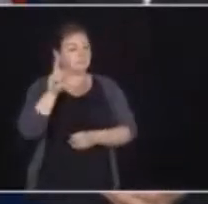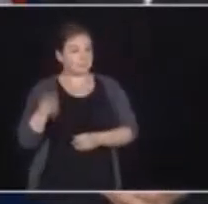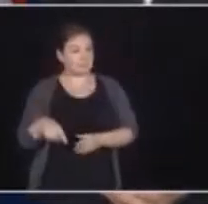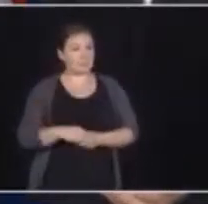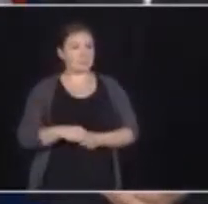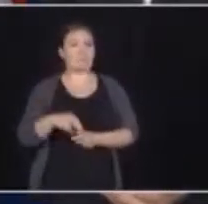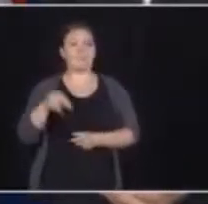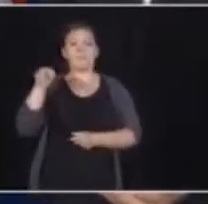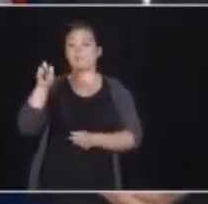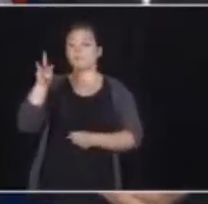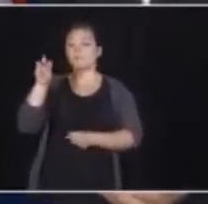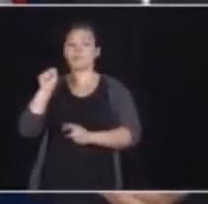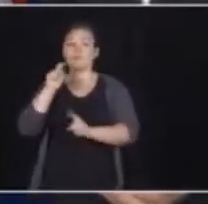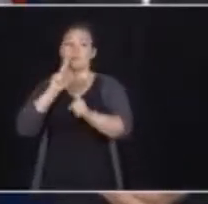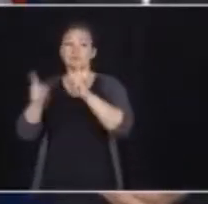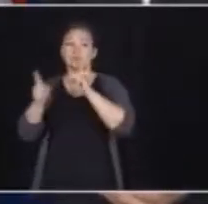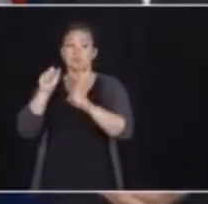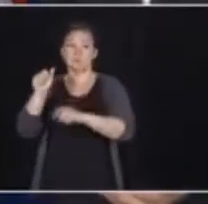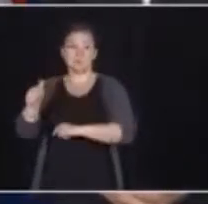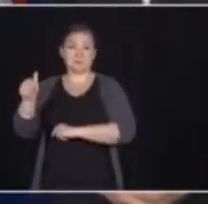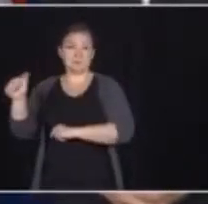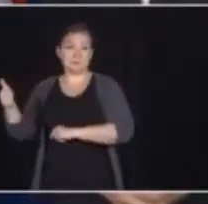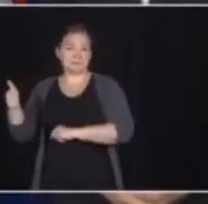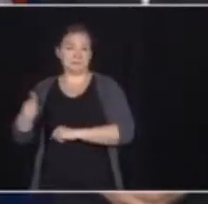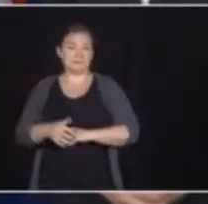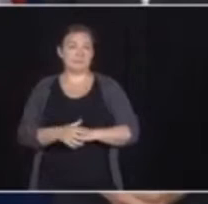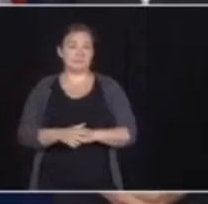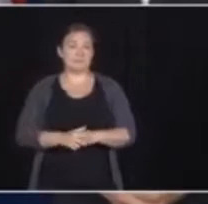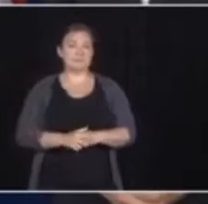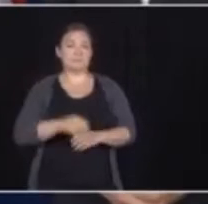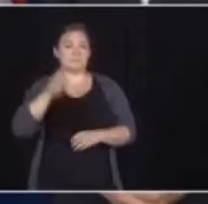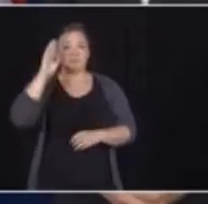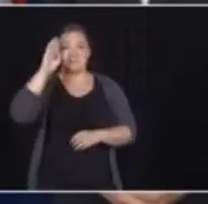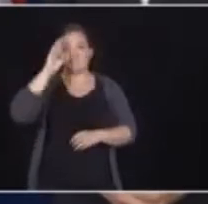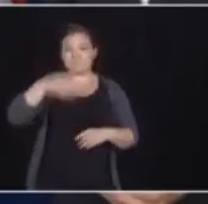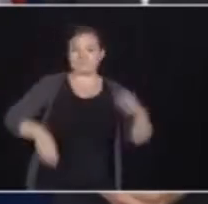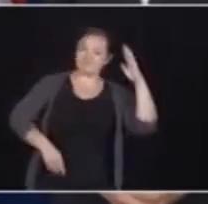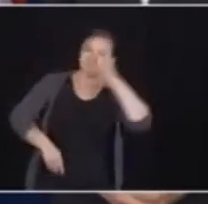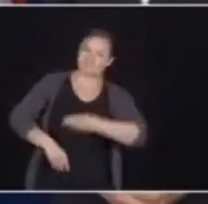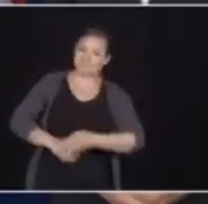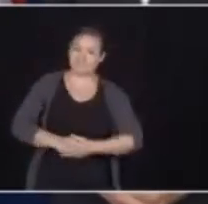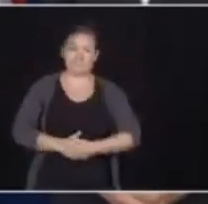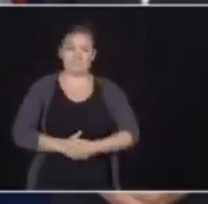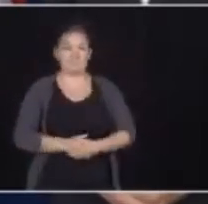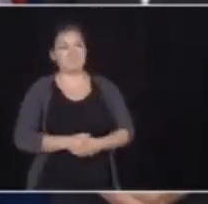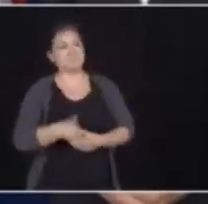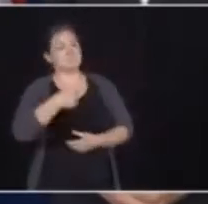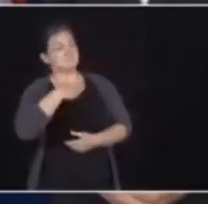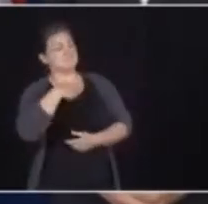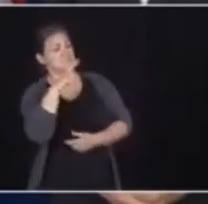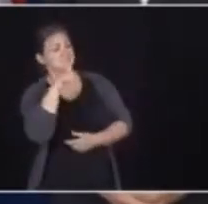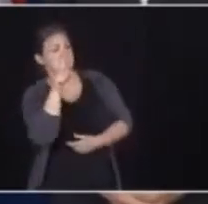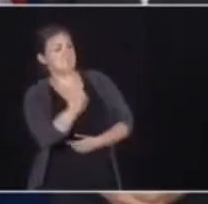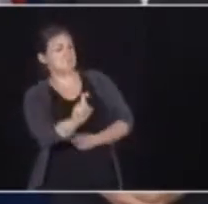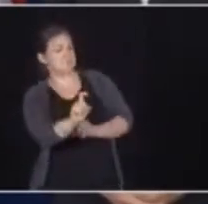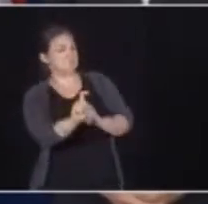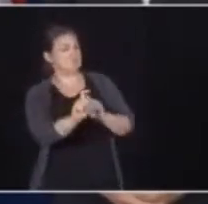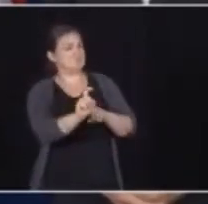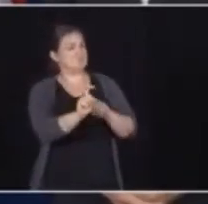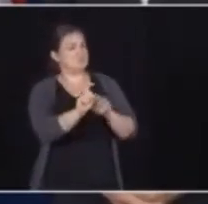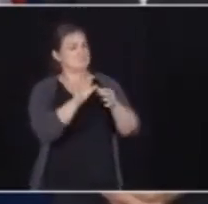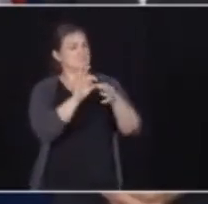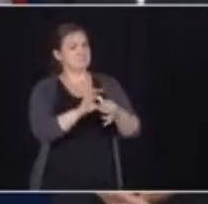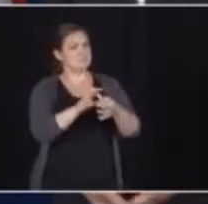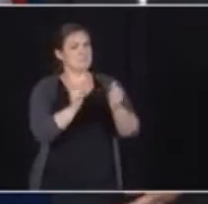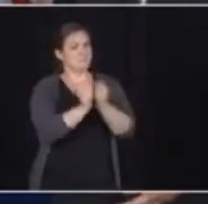Talk 1010. Please go ahead. Hi, Lucas. Hi, Premier. Thank you very much. If I could actually pivot to education, as